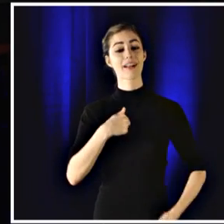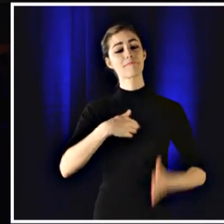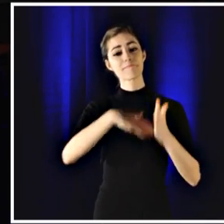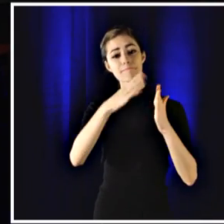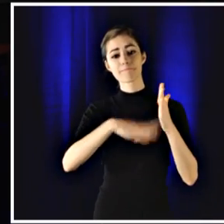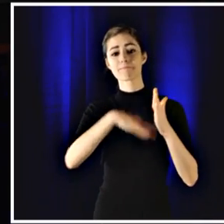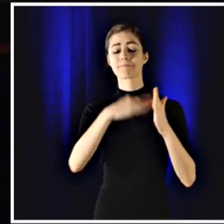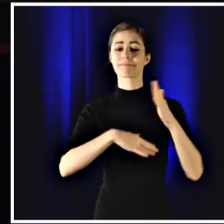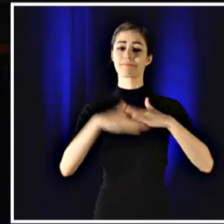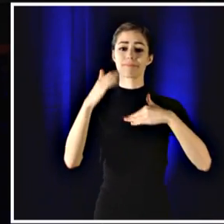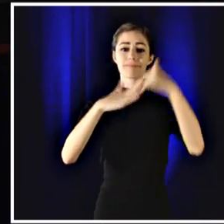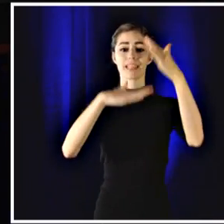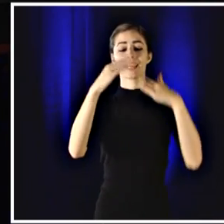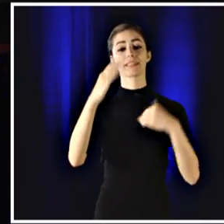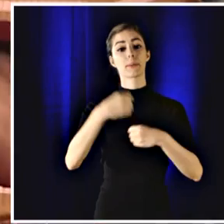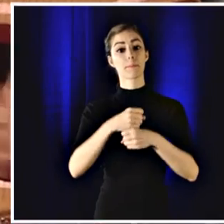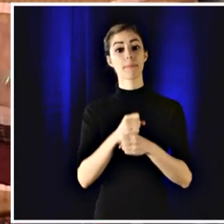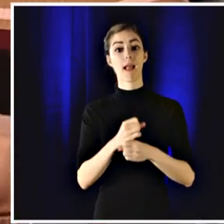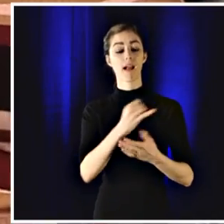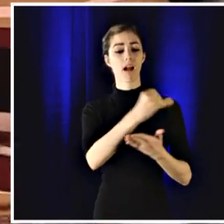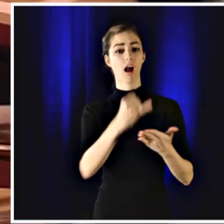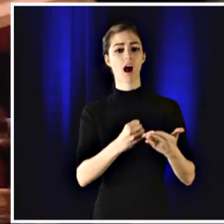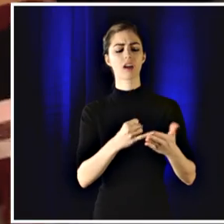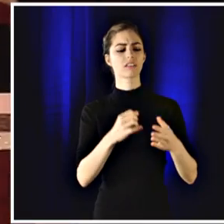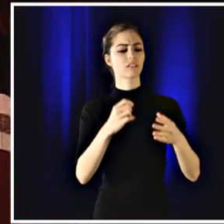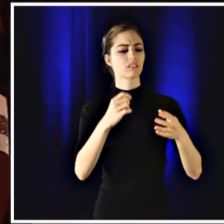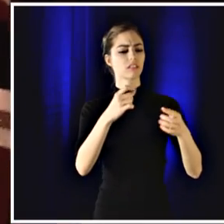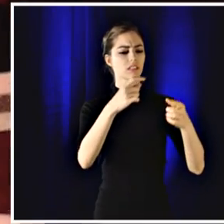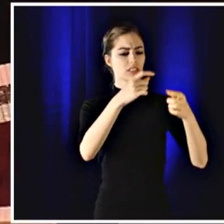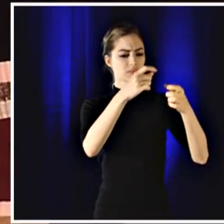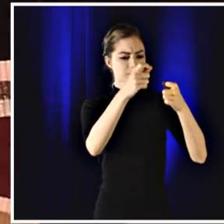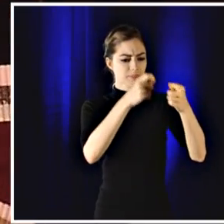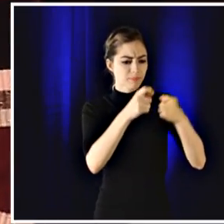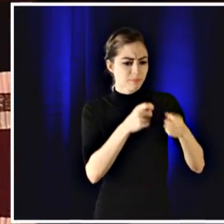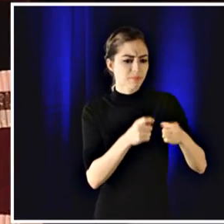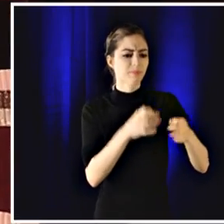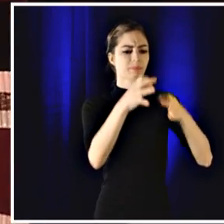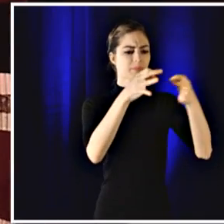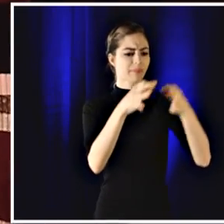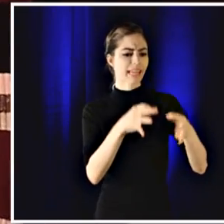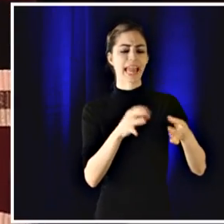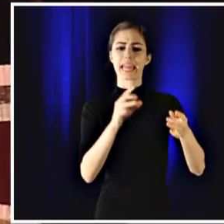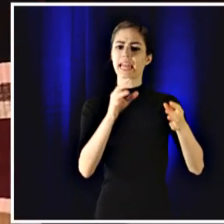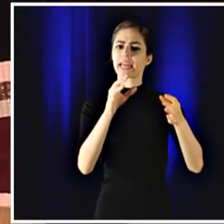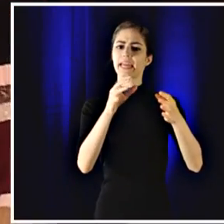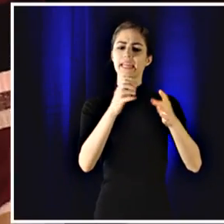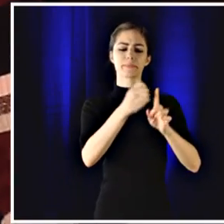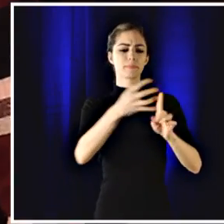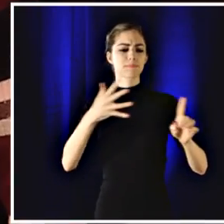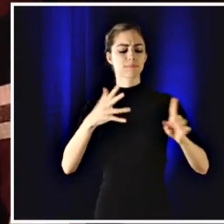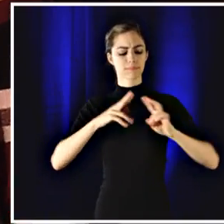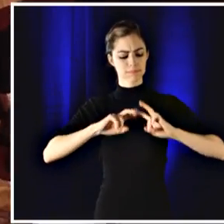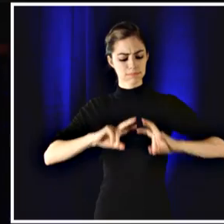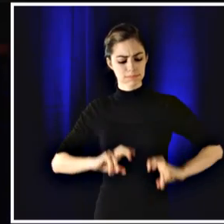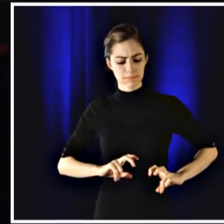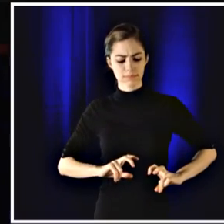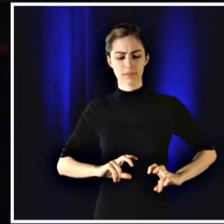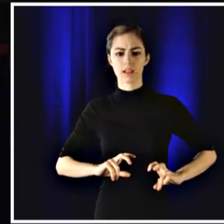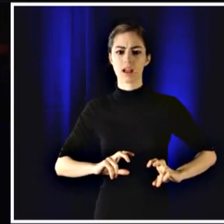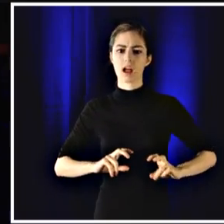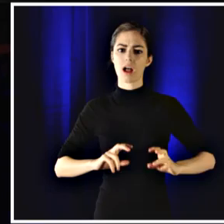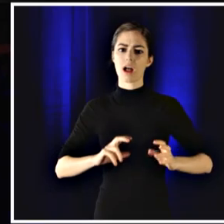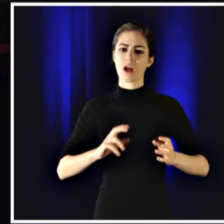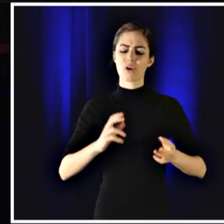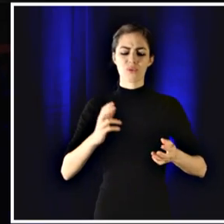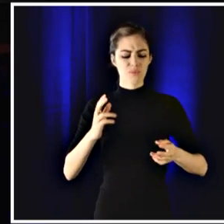try to explain why it is I'm feeling the way that I'm feeling about a situation, and when in my lifetime I may have